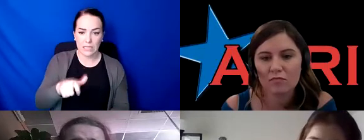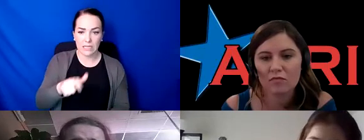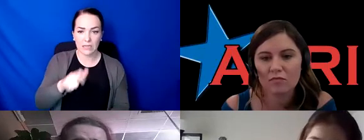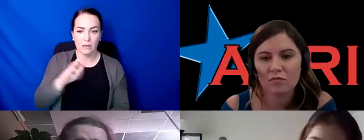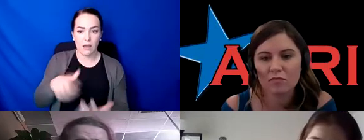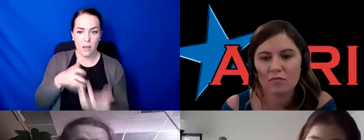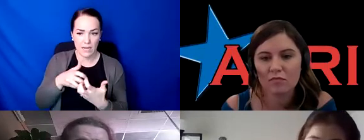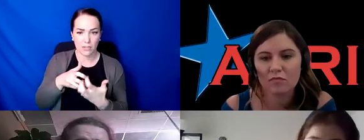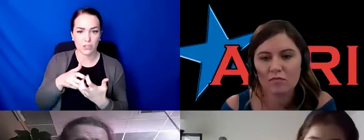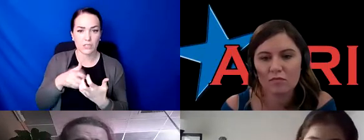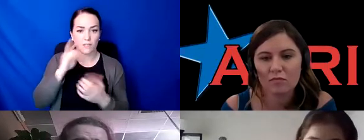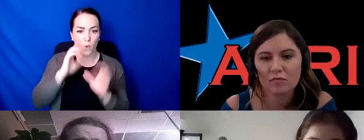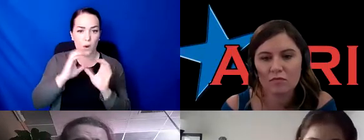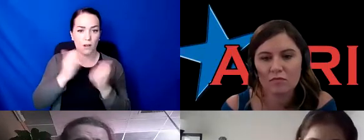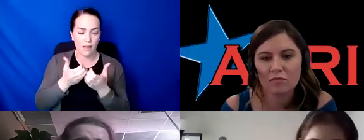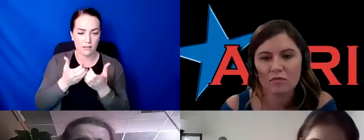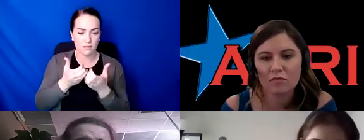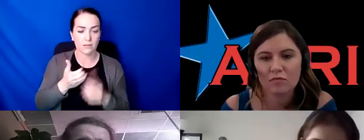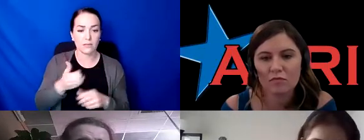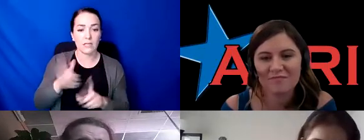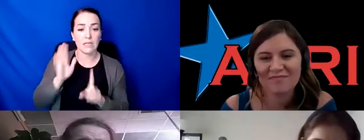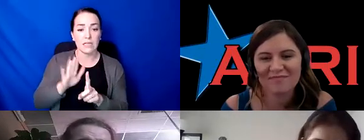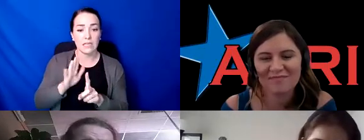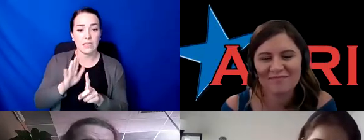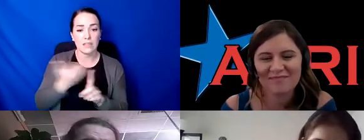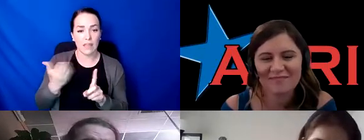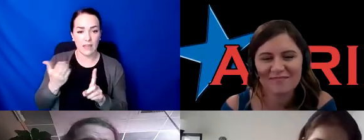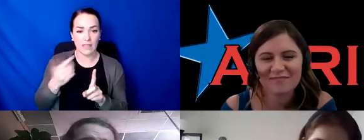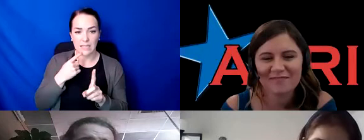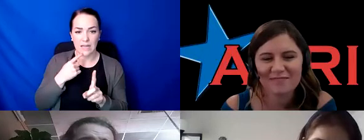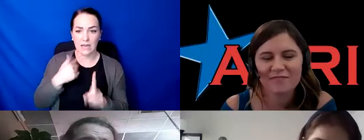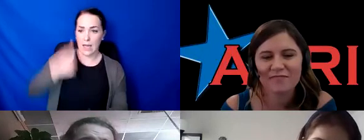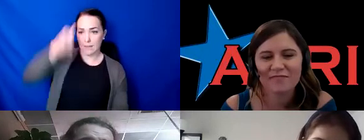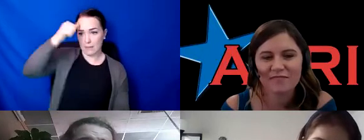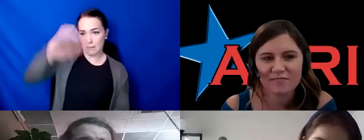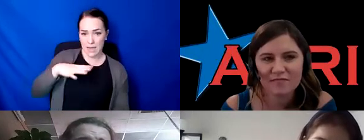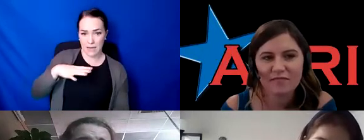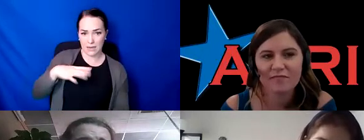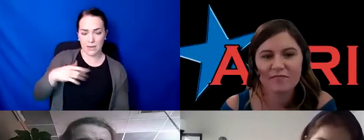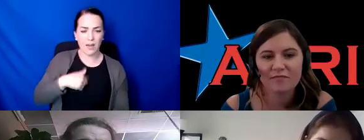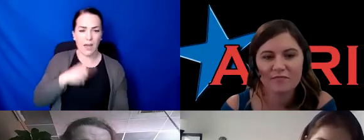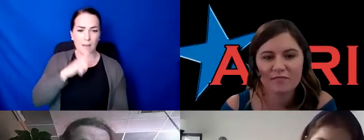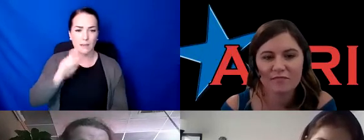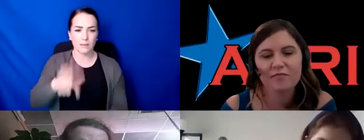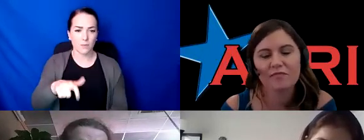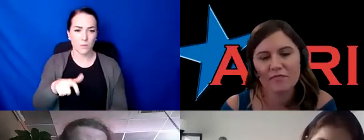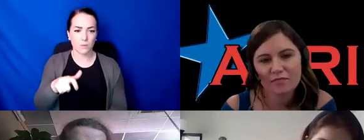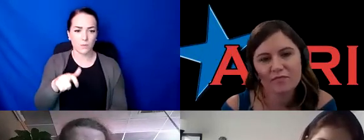accommodations for class. And his thing was, I'm a man and I'm not supposed to,